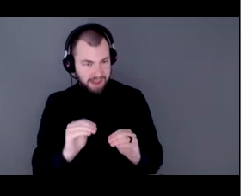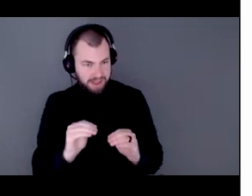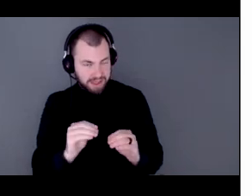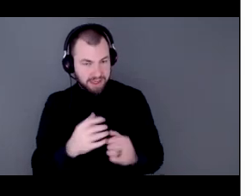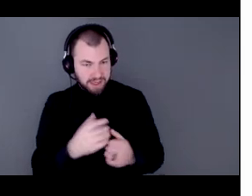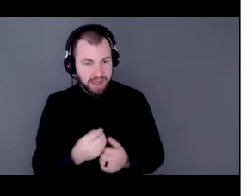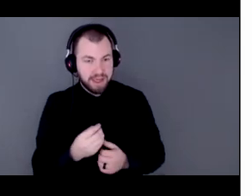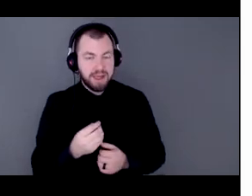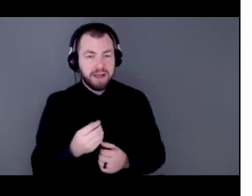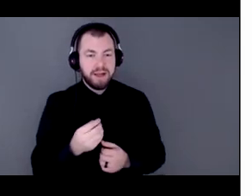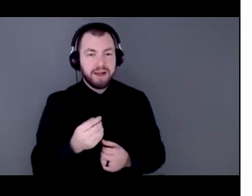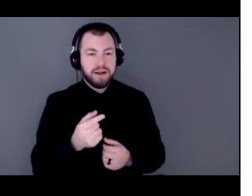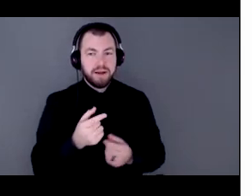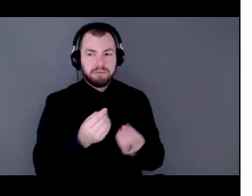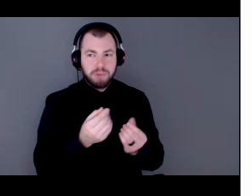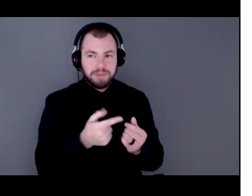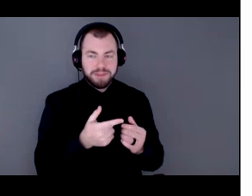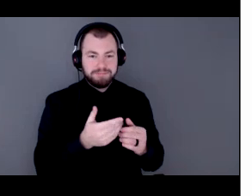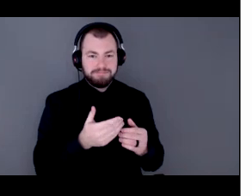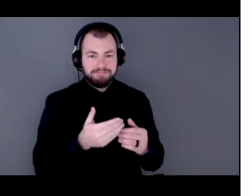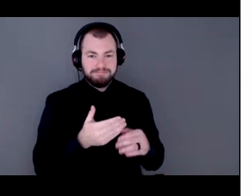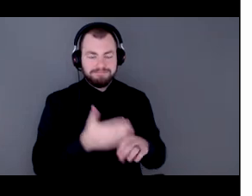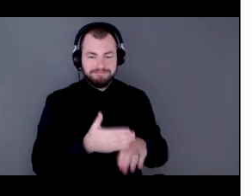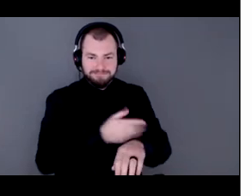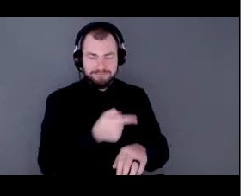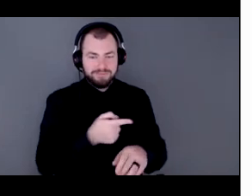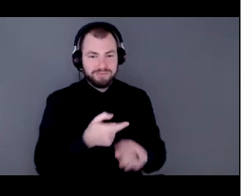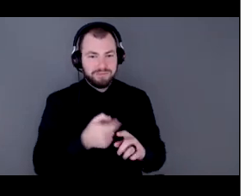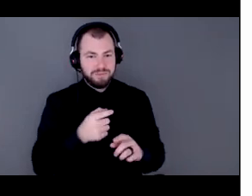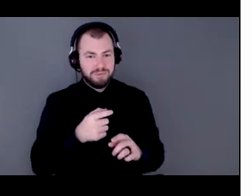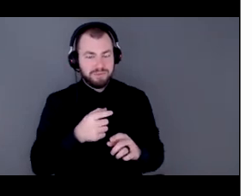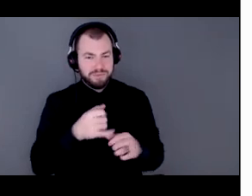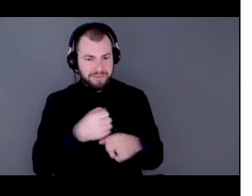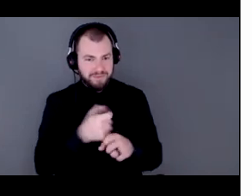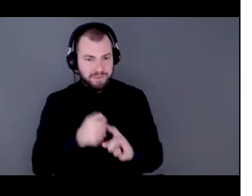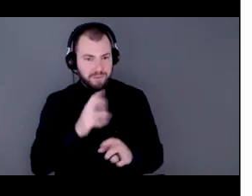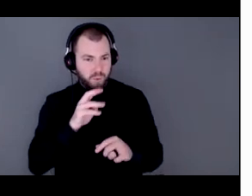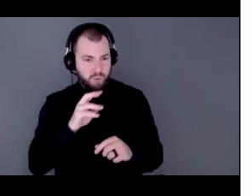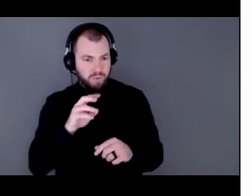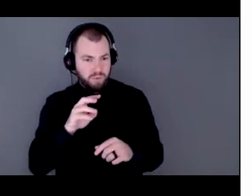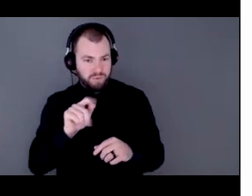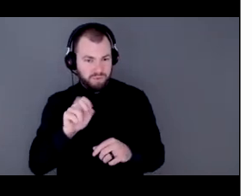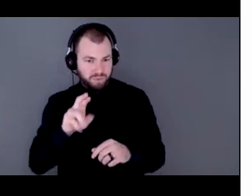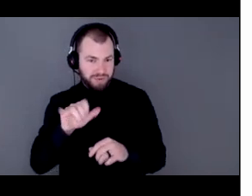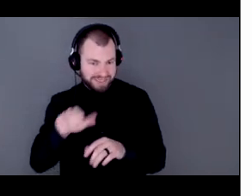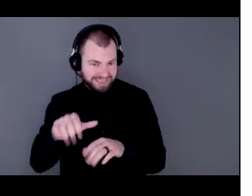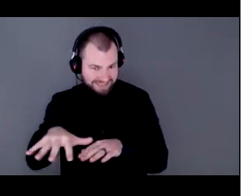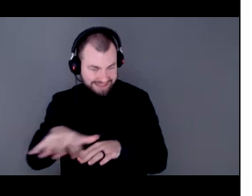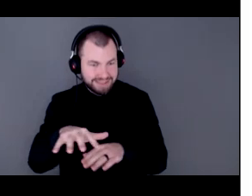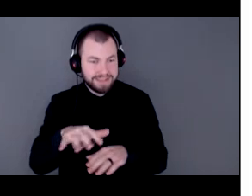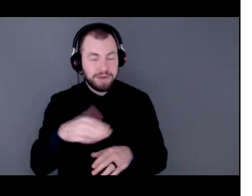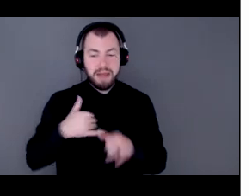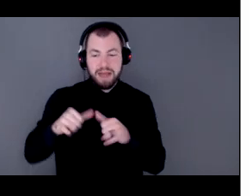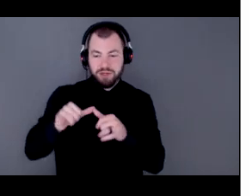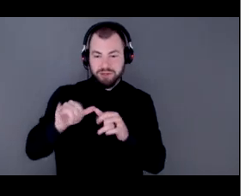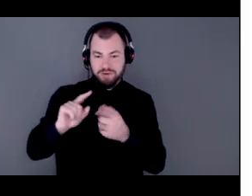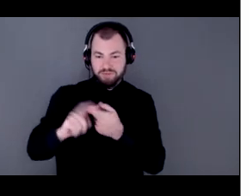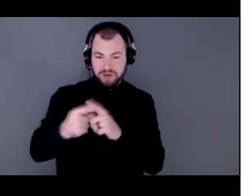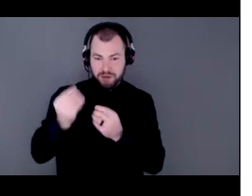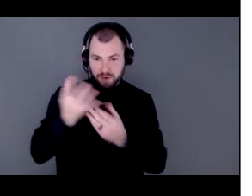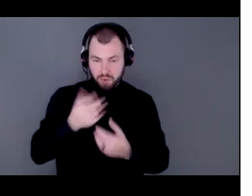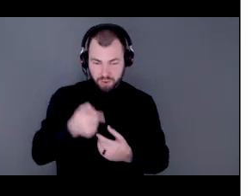from seaweed, like improve the water and water vapor barrier properties, etc. And this, my engineering friends told that it is a cross-section